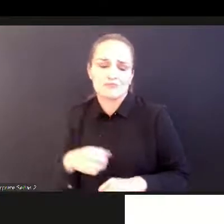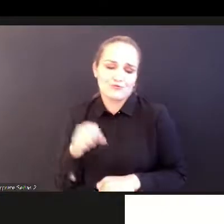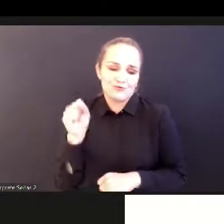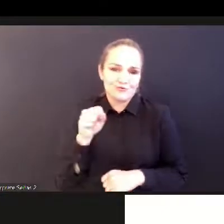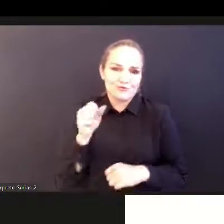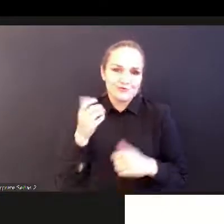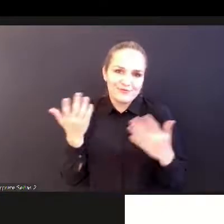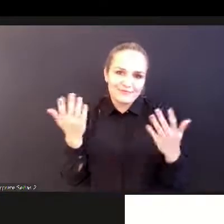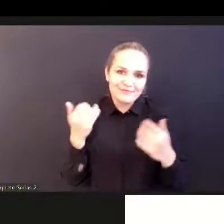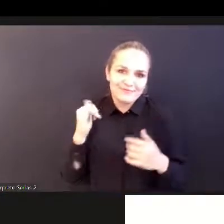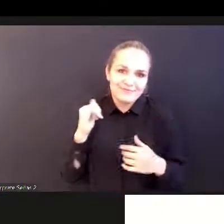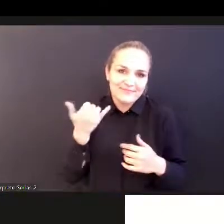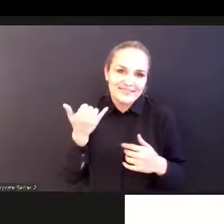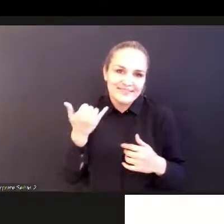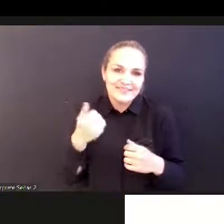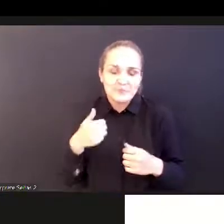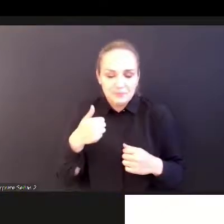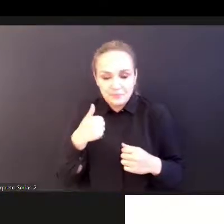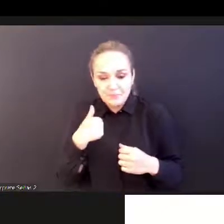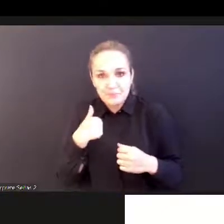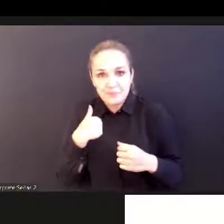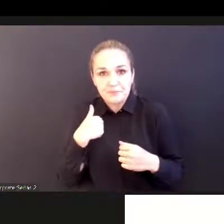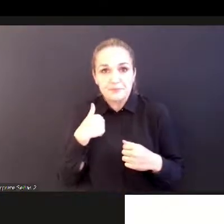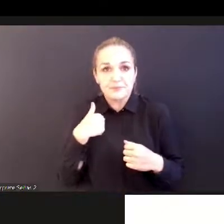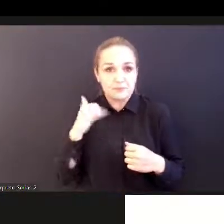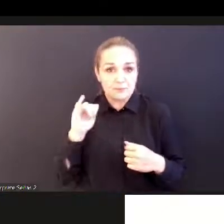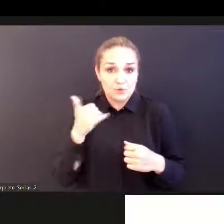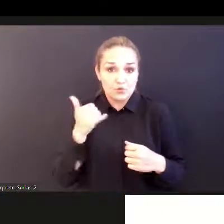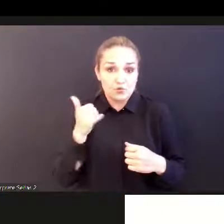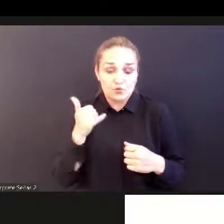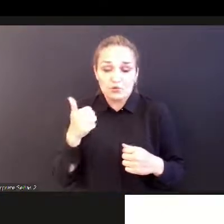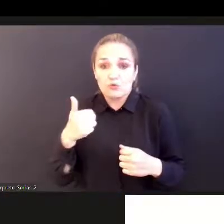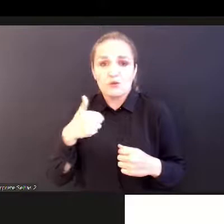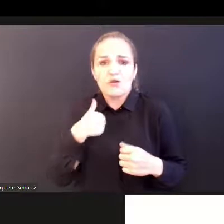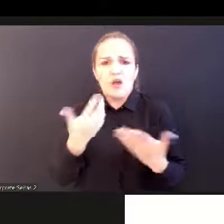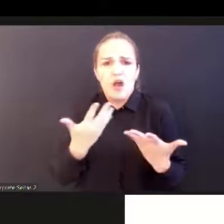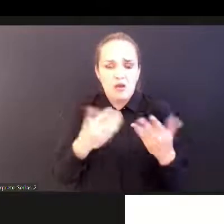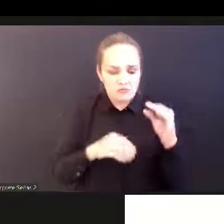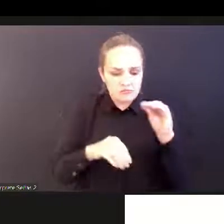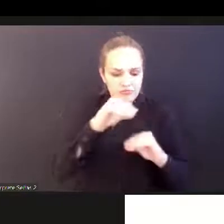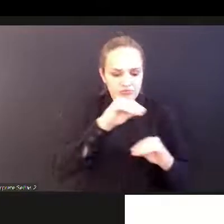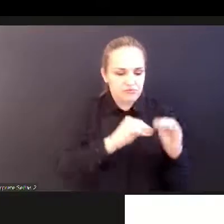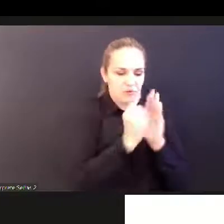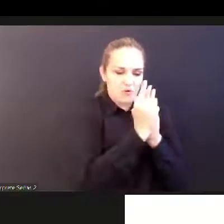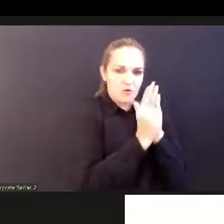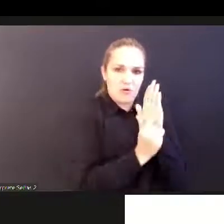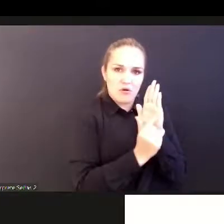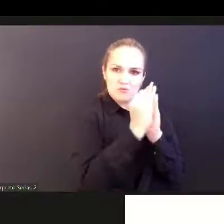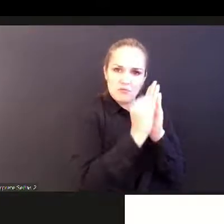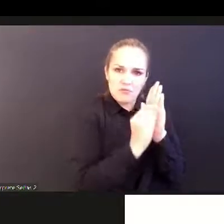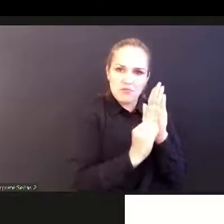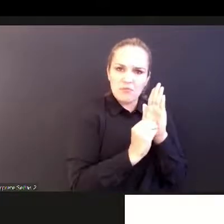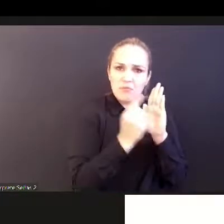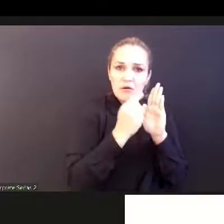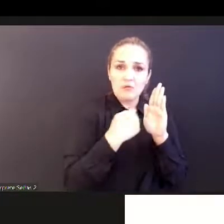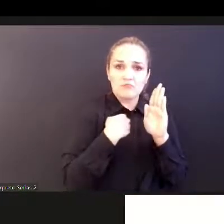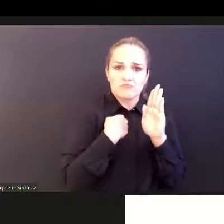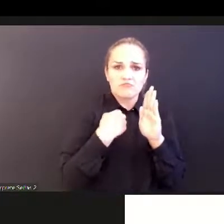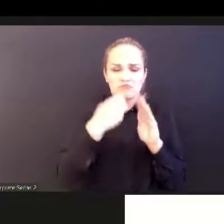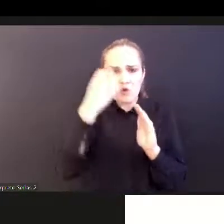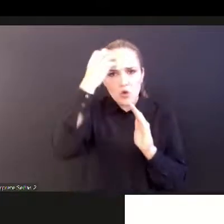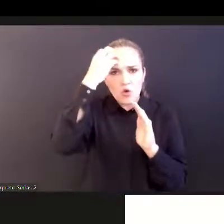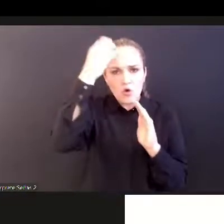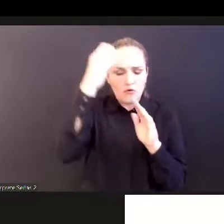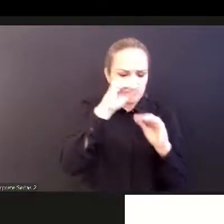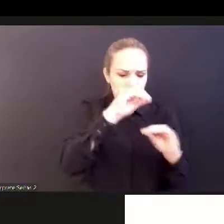work with different silos of topics and so on, especially when we think about regulations